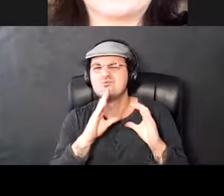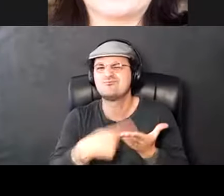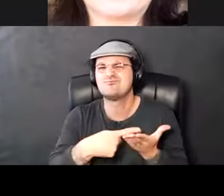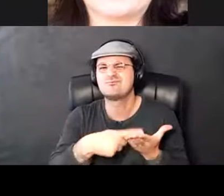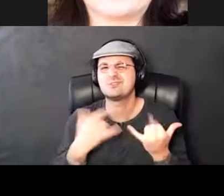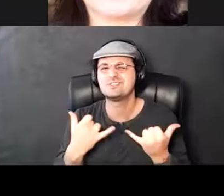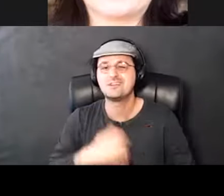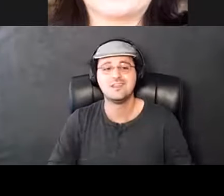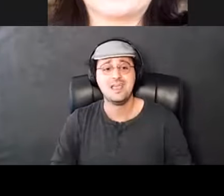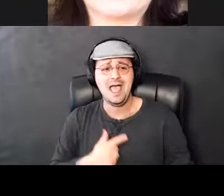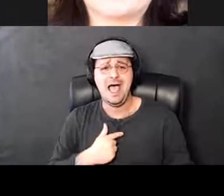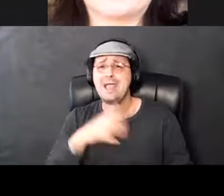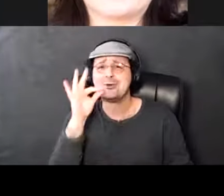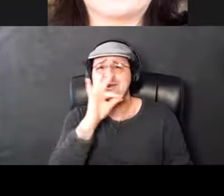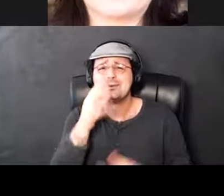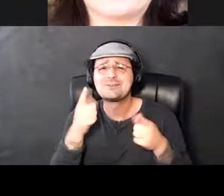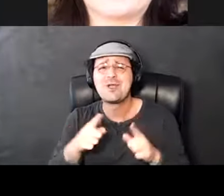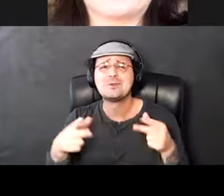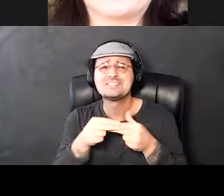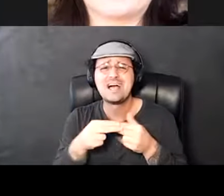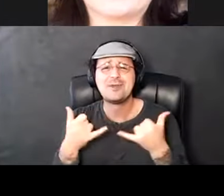I don't know what's going on with this slide, so I'm going to skip it.